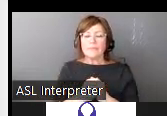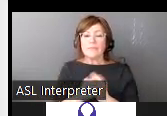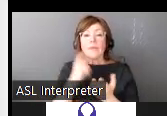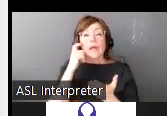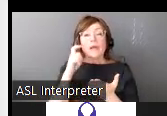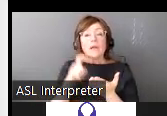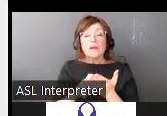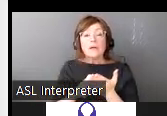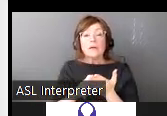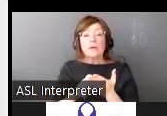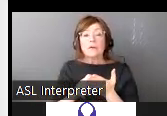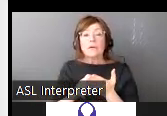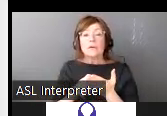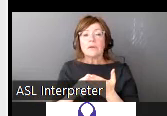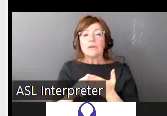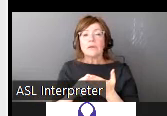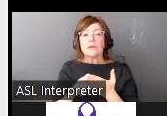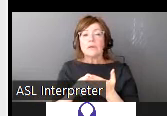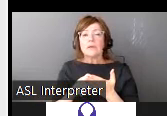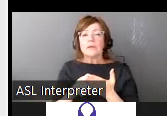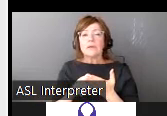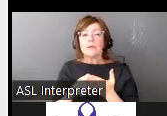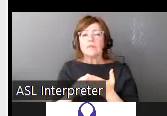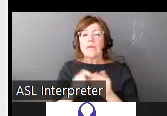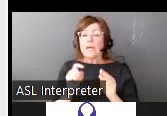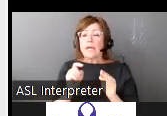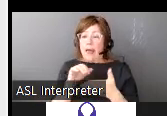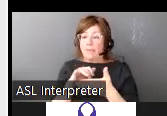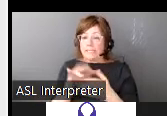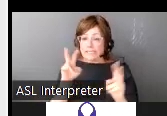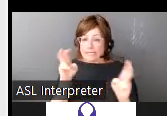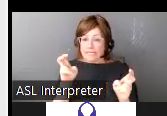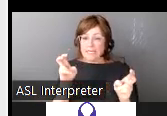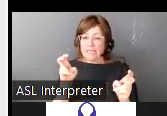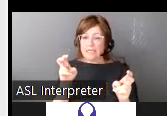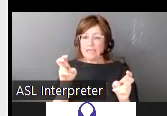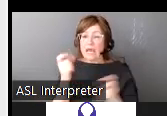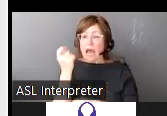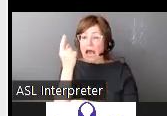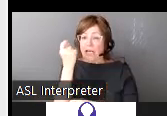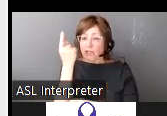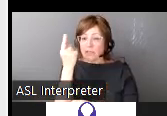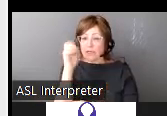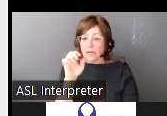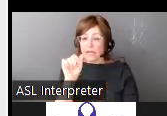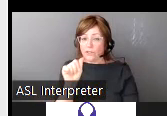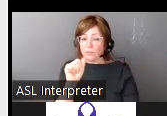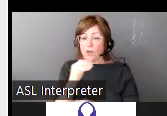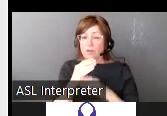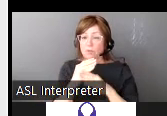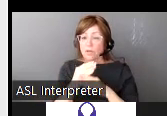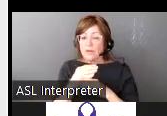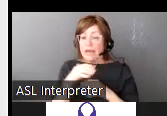acknowledge that the study developing a comprehensive understanding of elder abuse prevention in